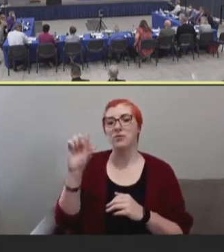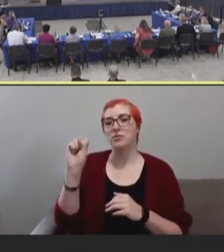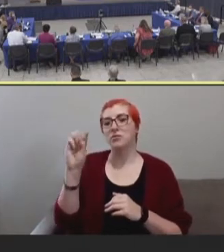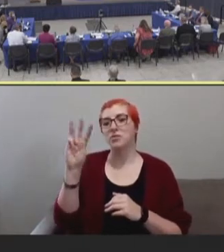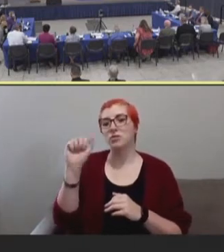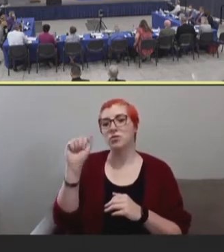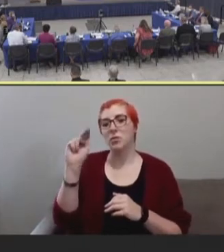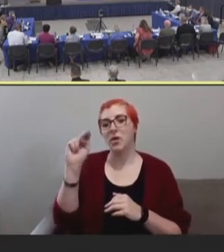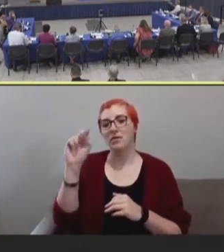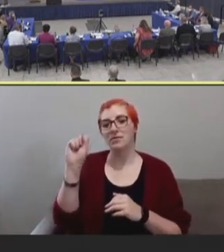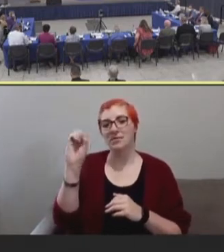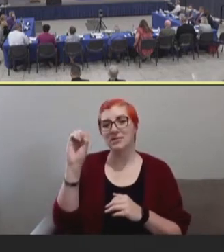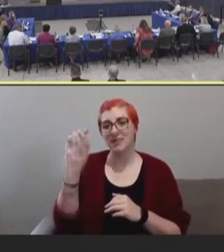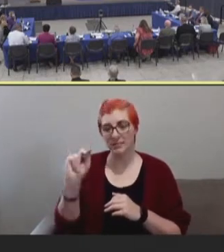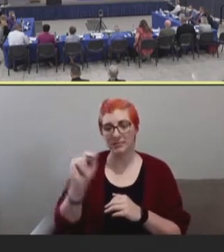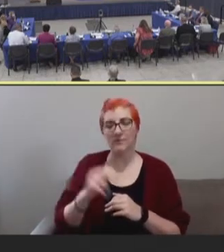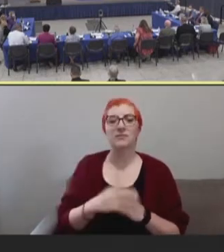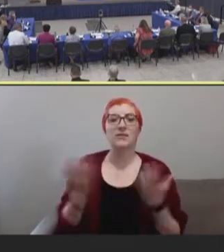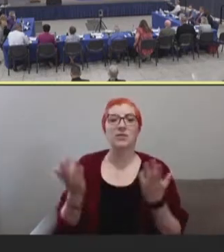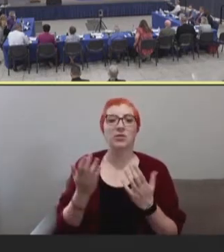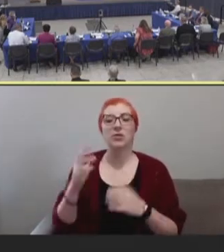Hello. Mary Rubin.